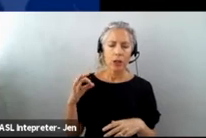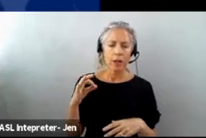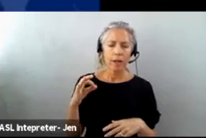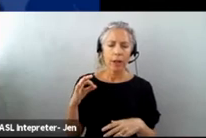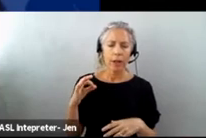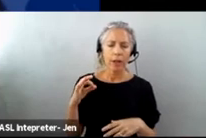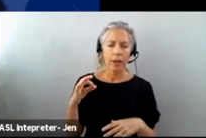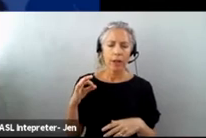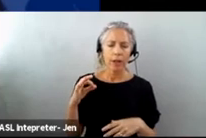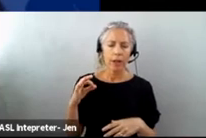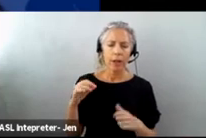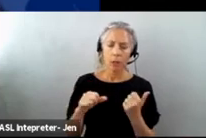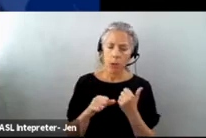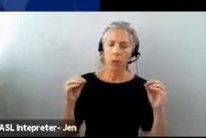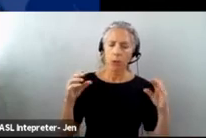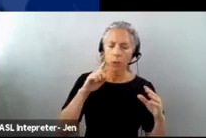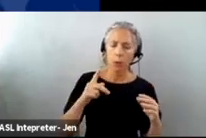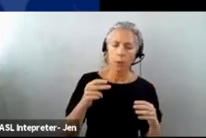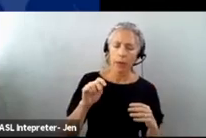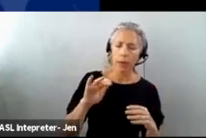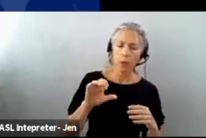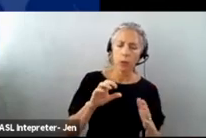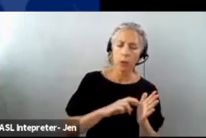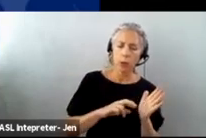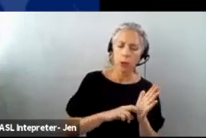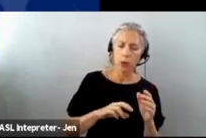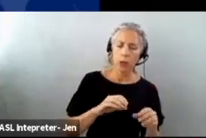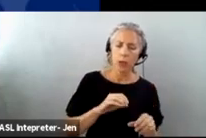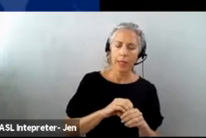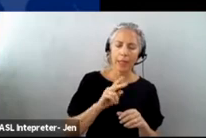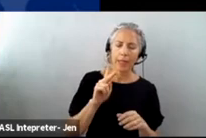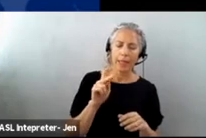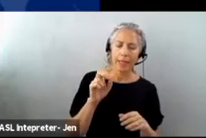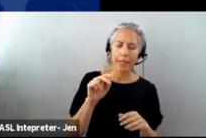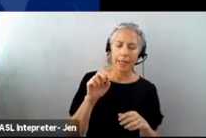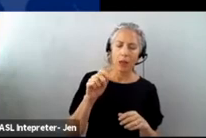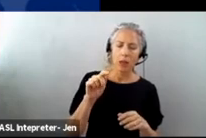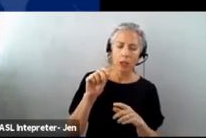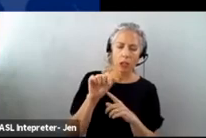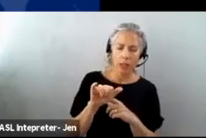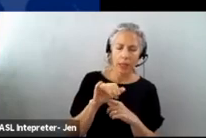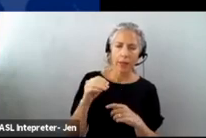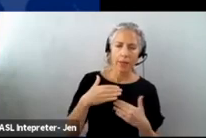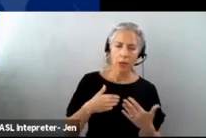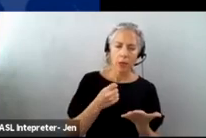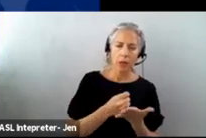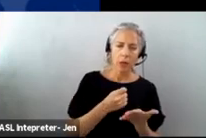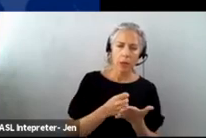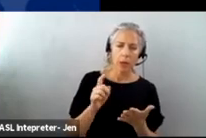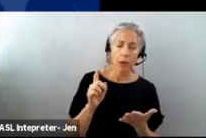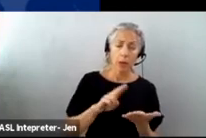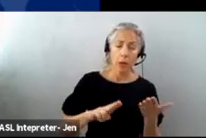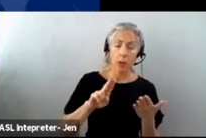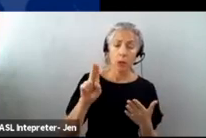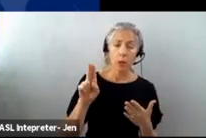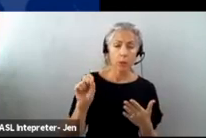an associate professor and director of pediatric research in the Division of Biokinesiology and Physical Therapy at the University of Southern California, where